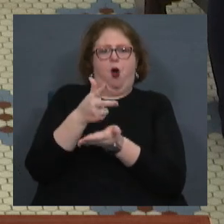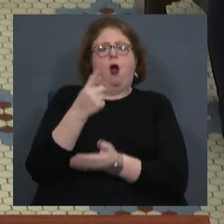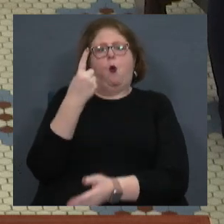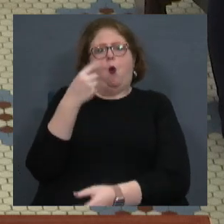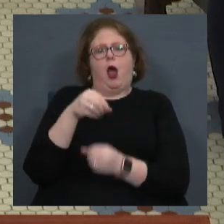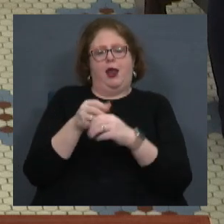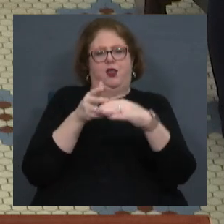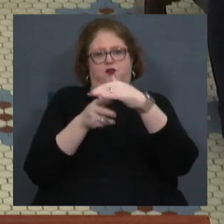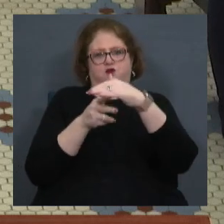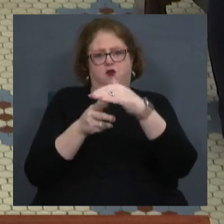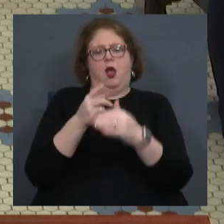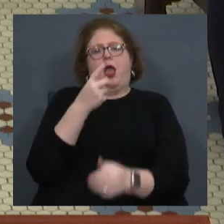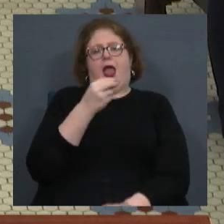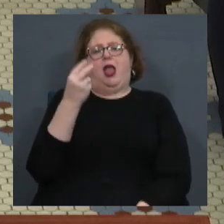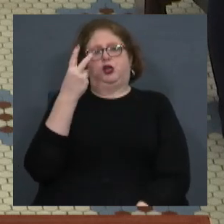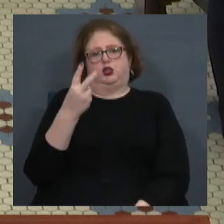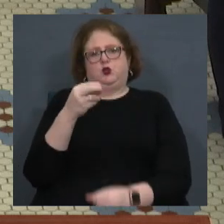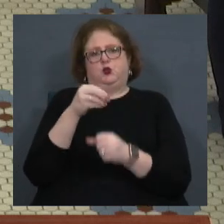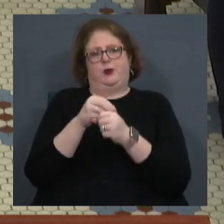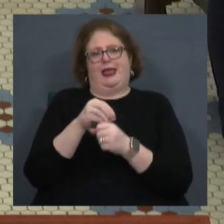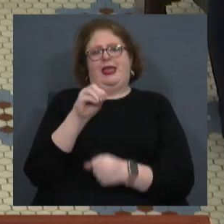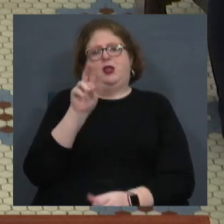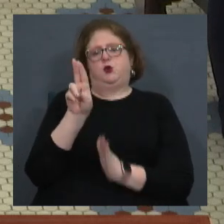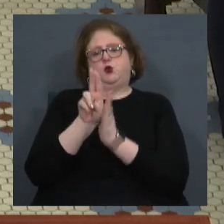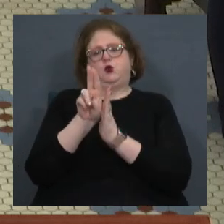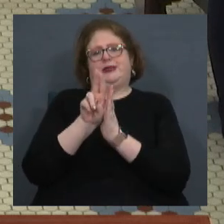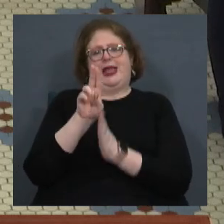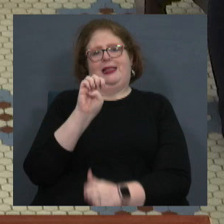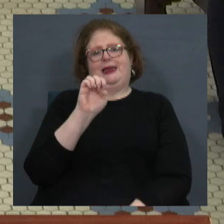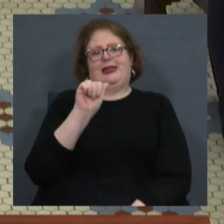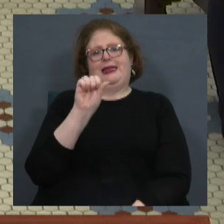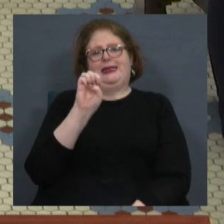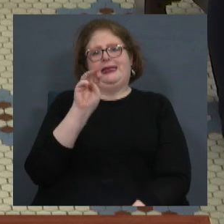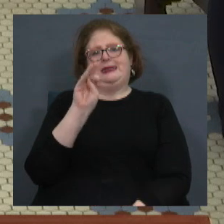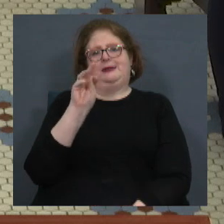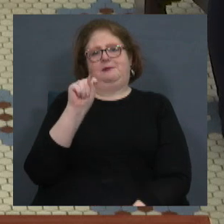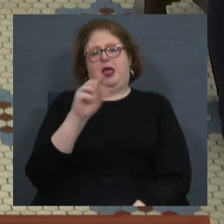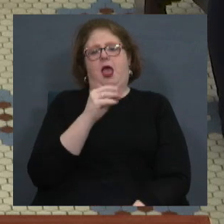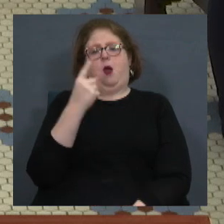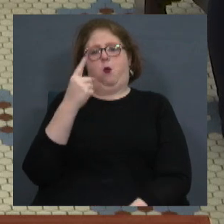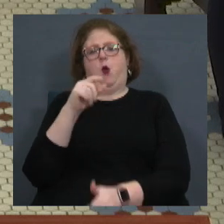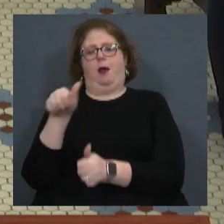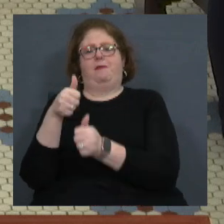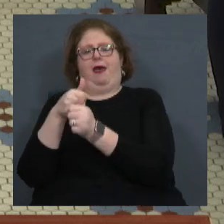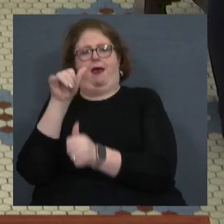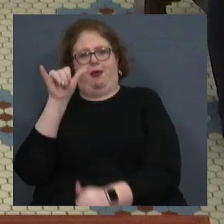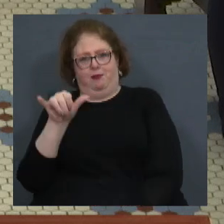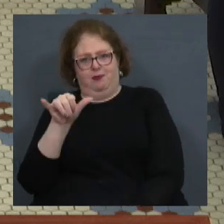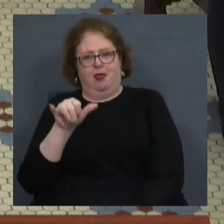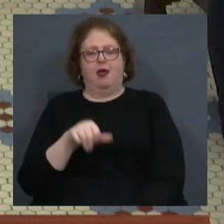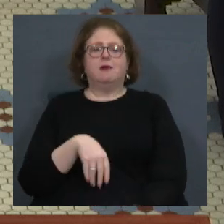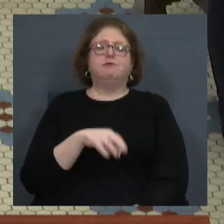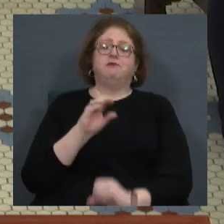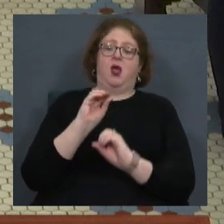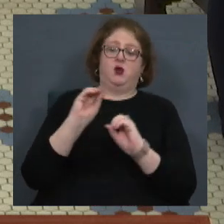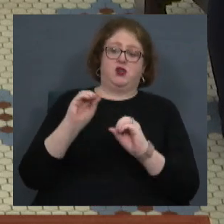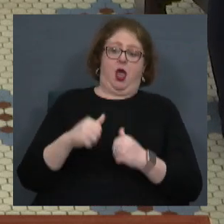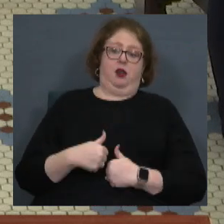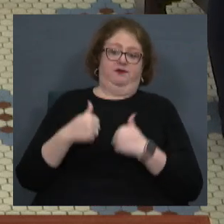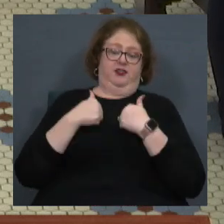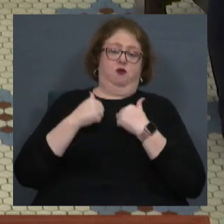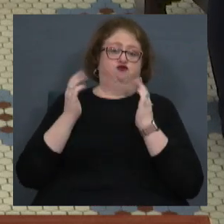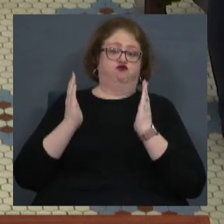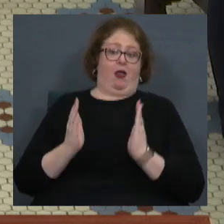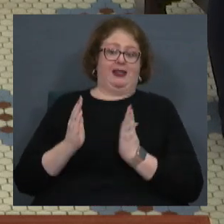the easement, the utility easement, and 1 behind that. None of the residents, as we heard earlier, have cars, so if that's